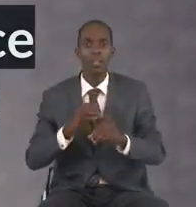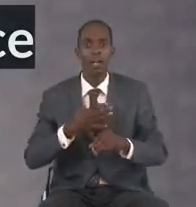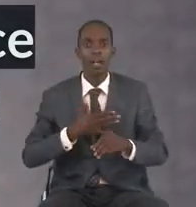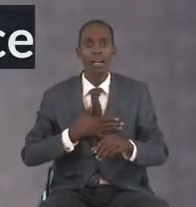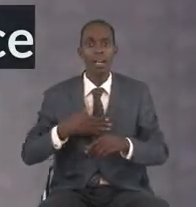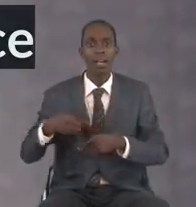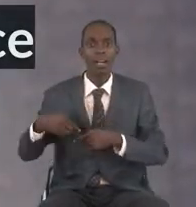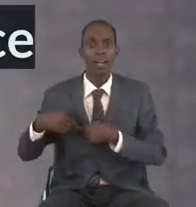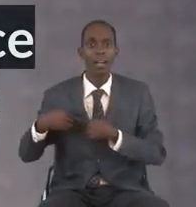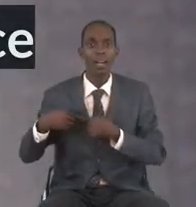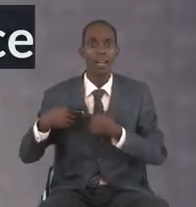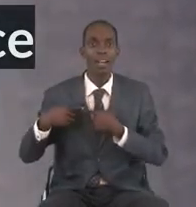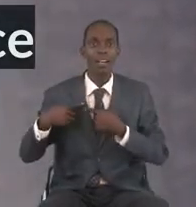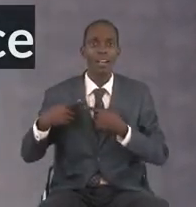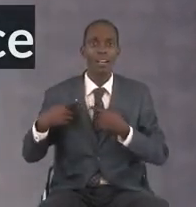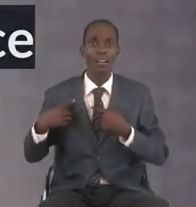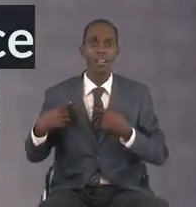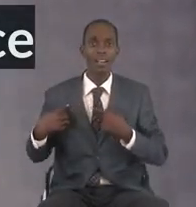my